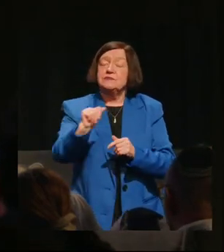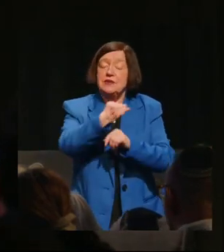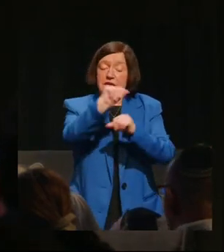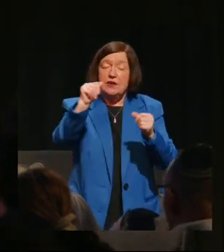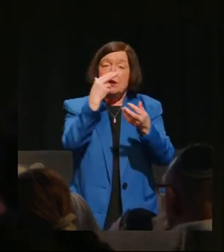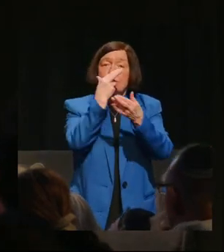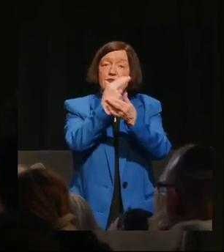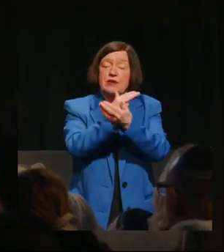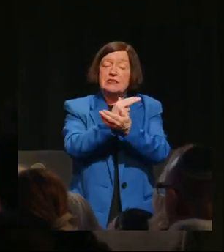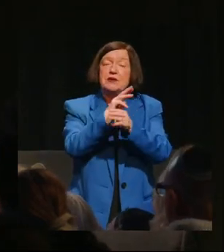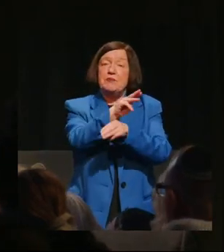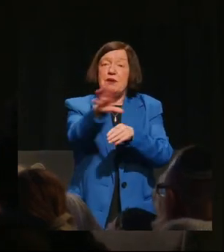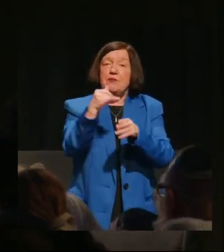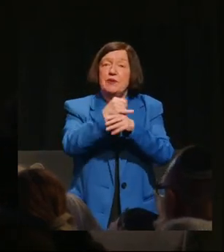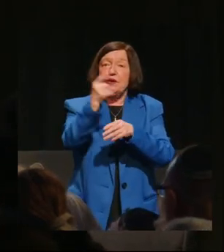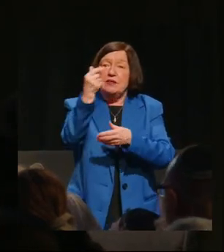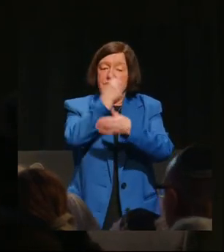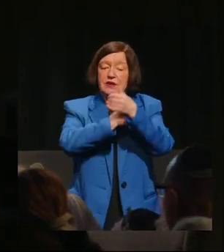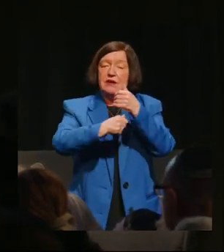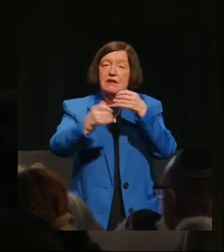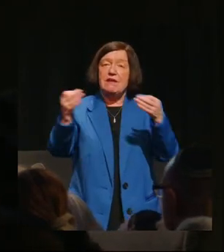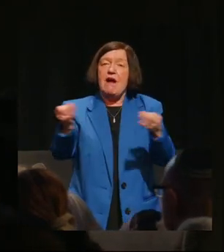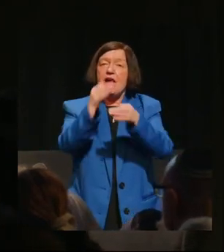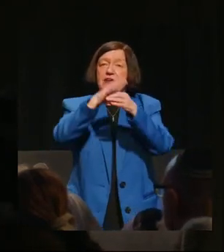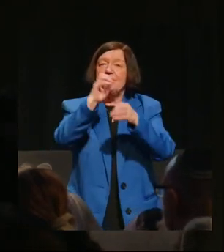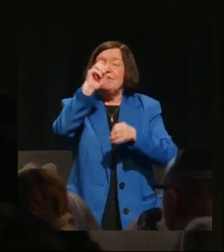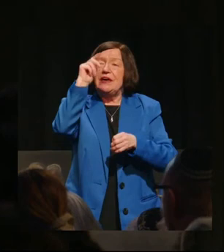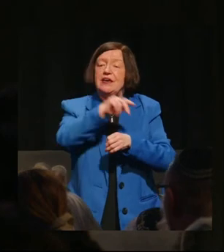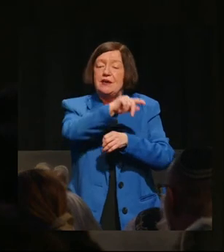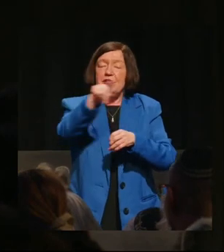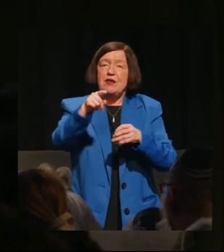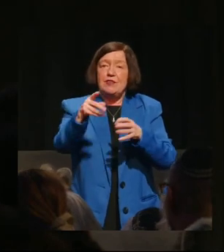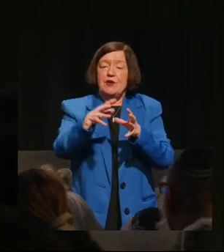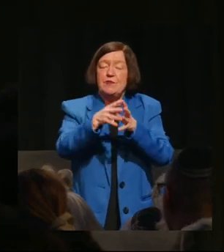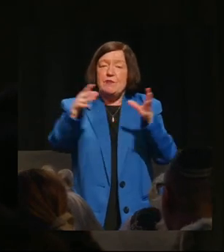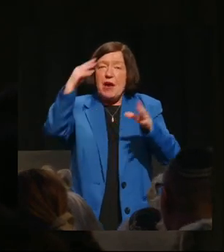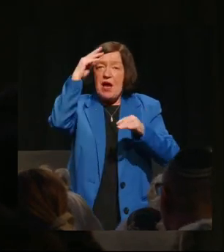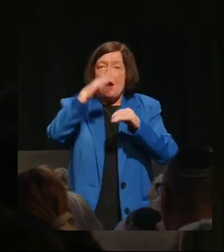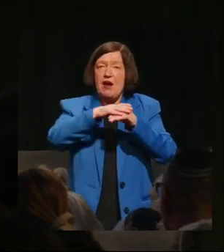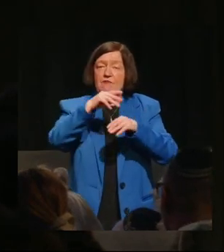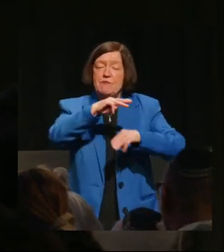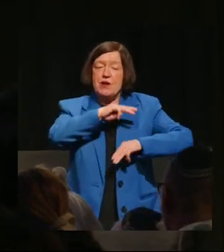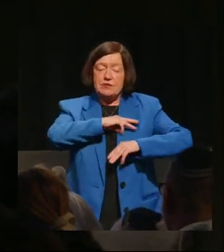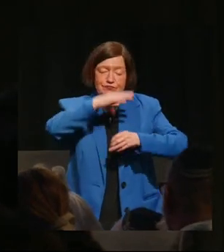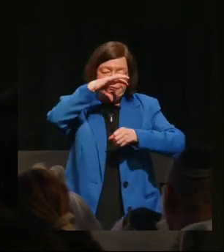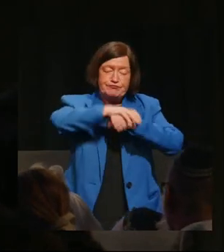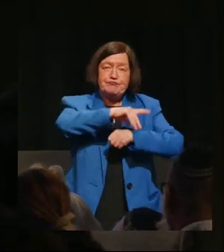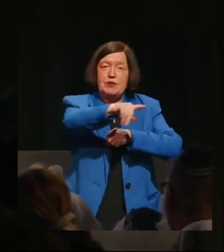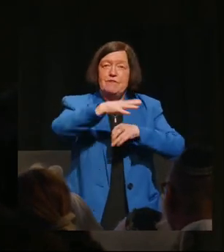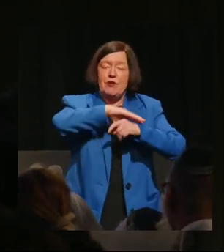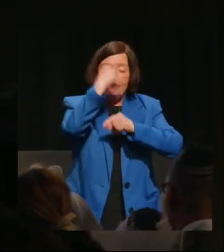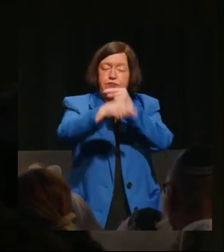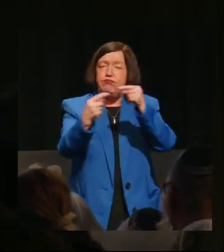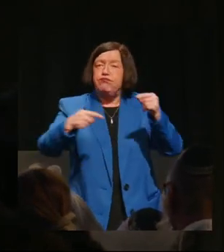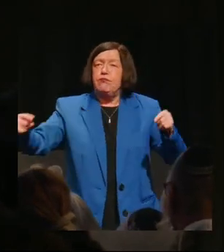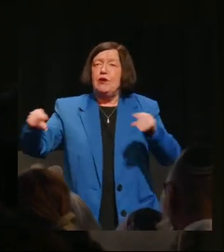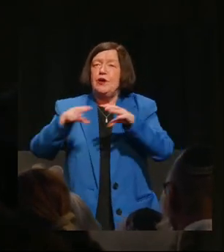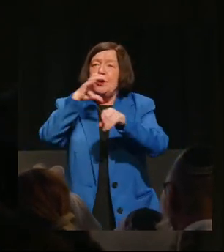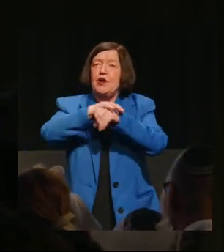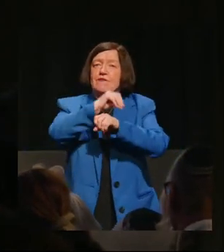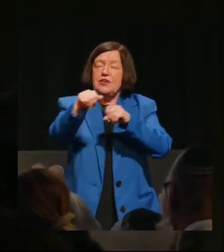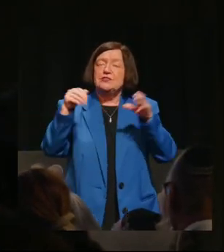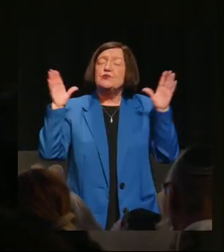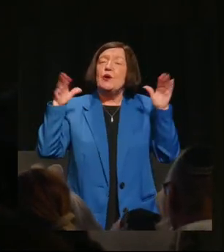their resting places be in the Garden of Eden, and so may the Master of Mercy shelter them for eternity with the cover of his